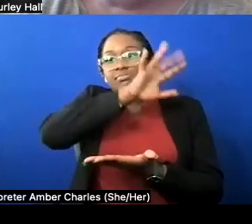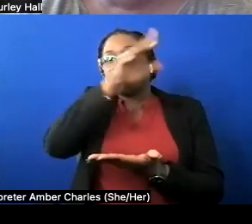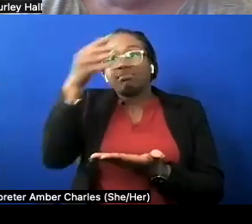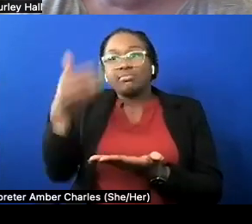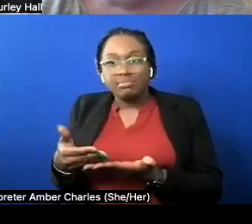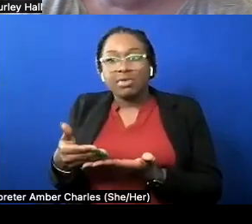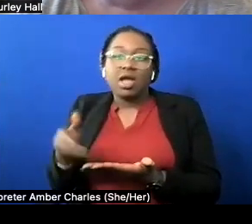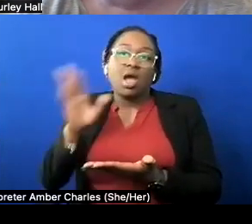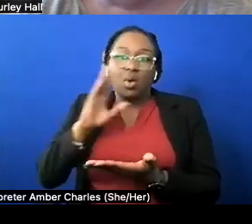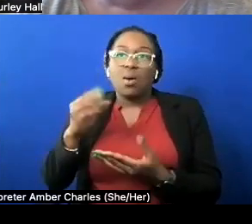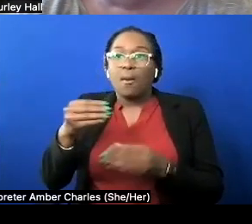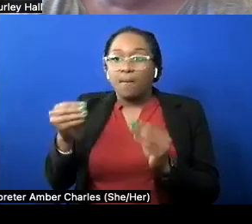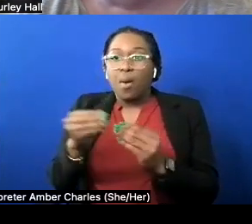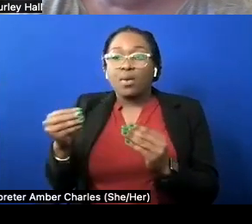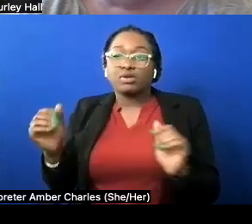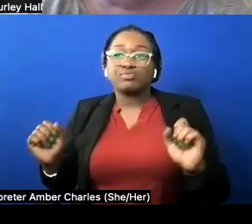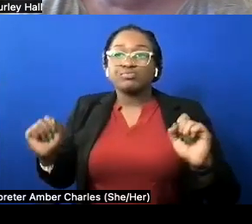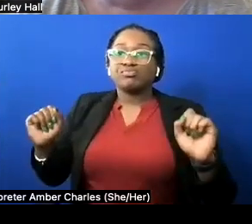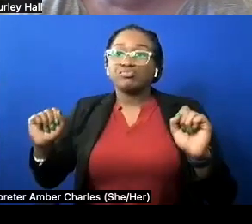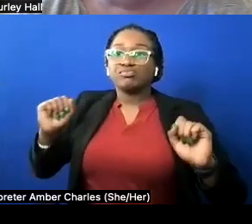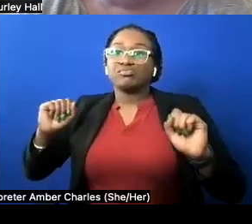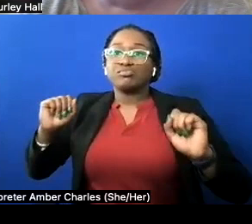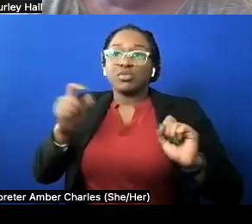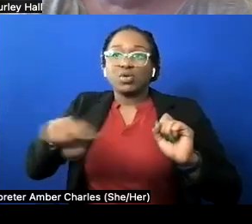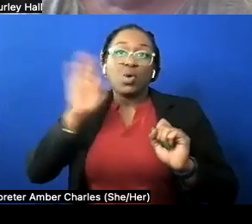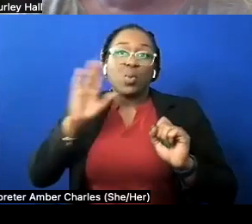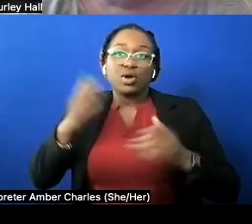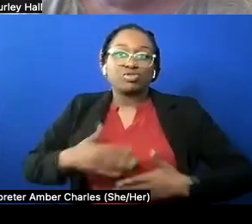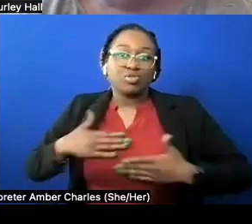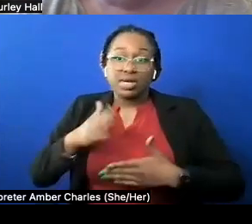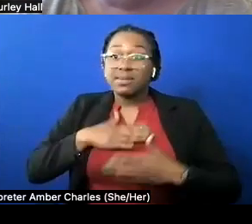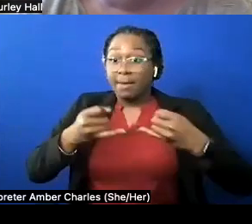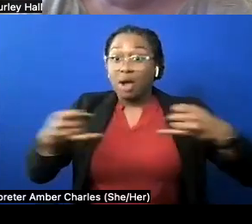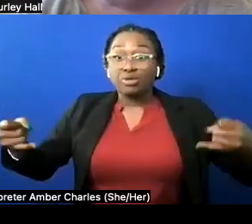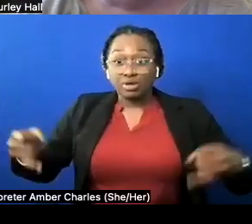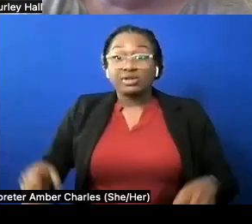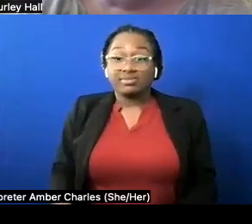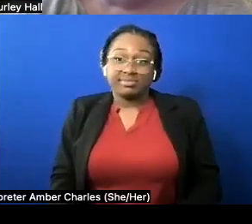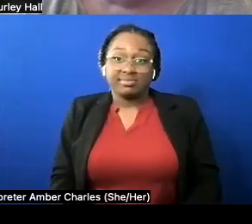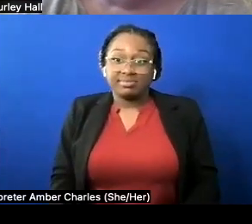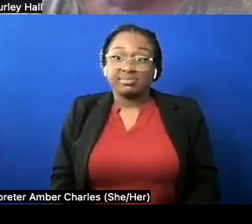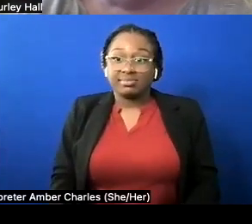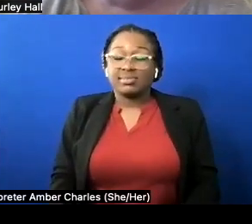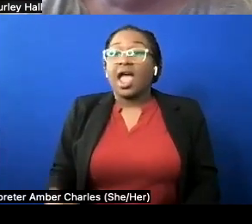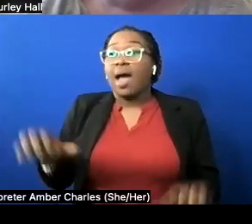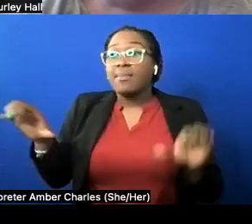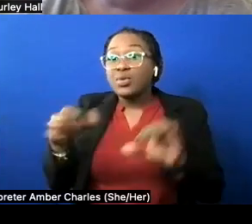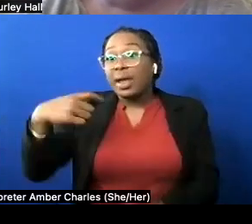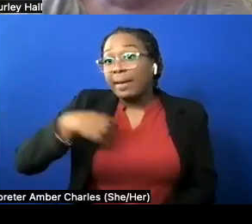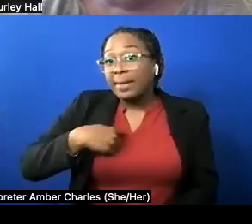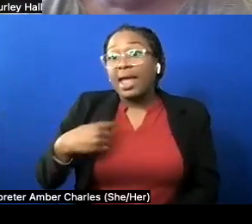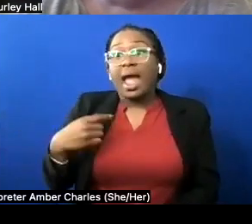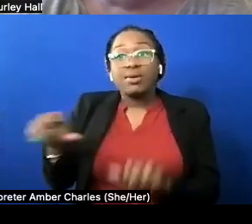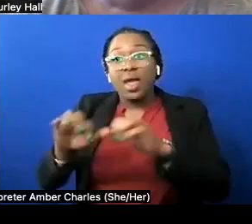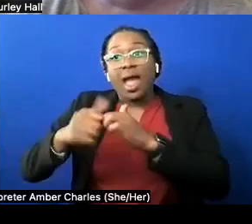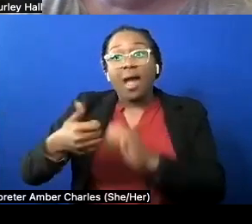I'm gonna make more money just doing my shoulder shake, and y'all gonna enjoy it. That is my boundary. Because I am doing me, I'm doing this performance how I want